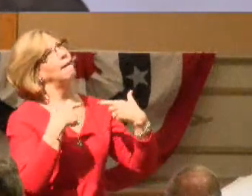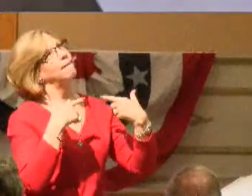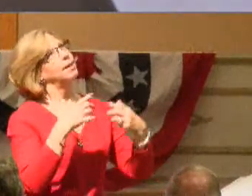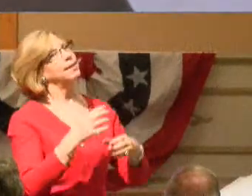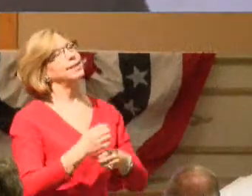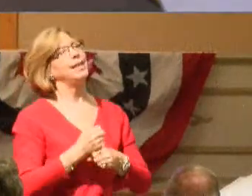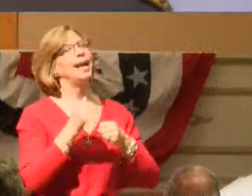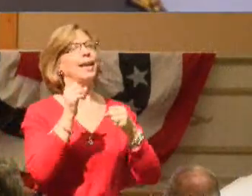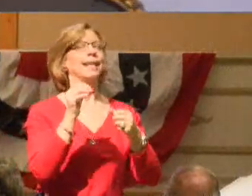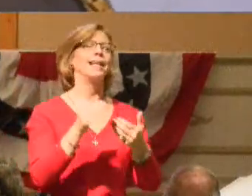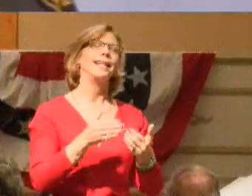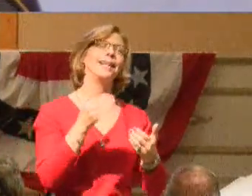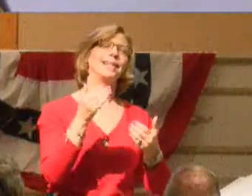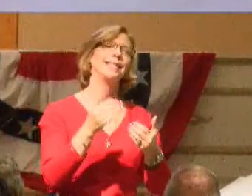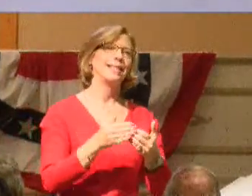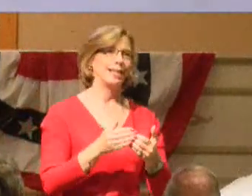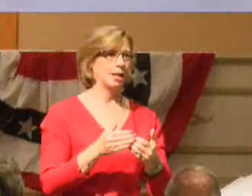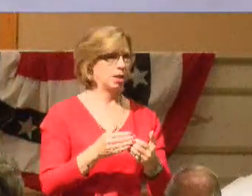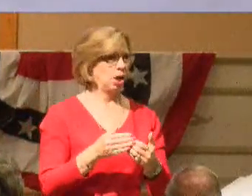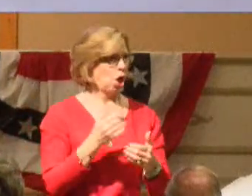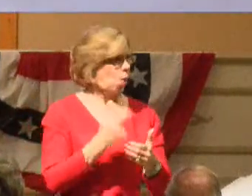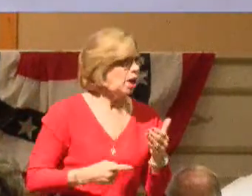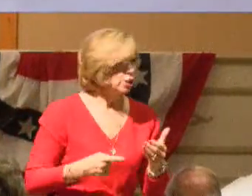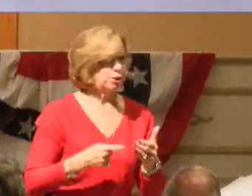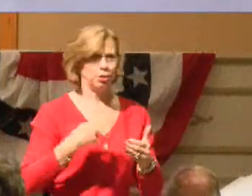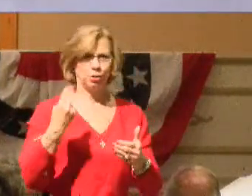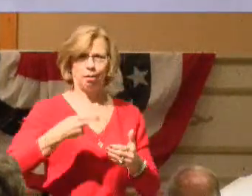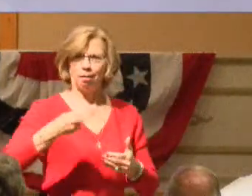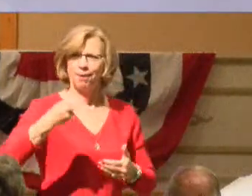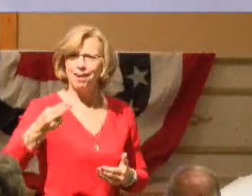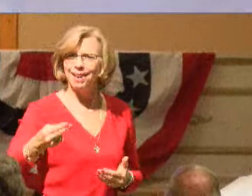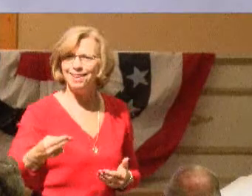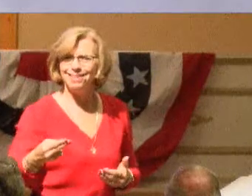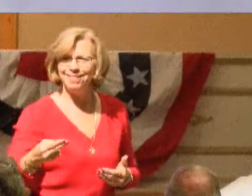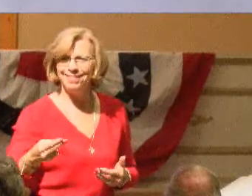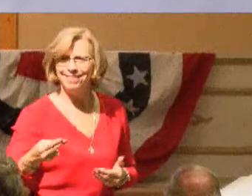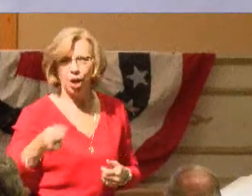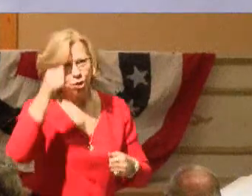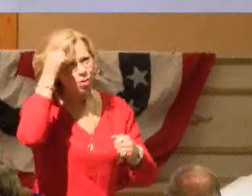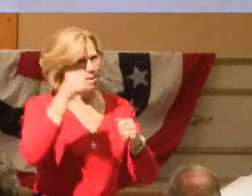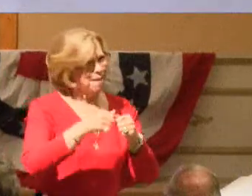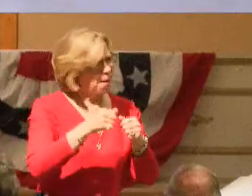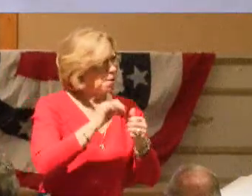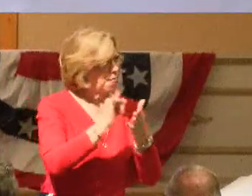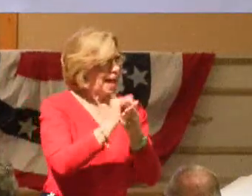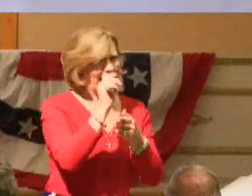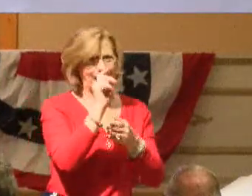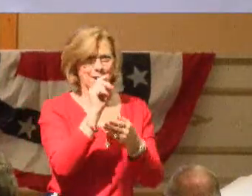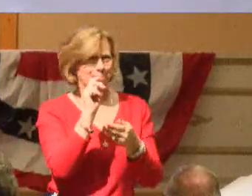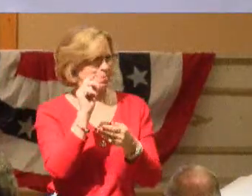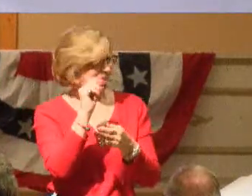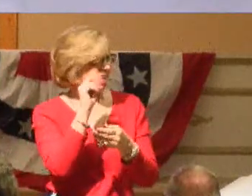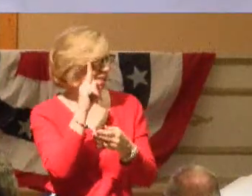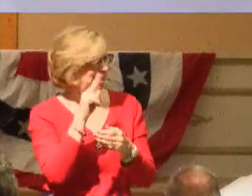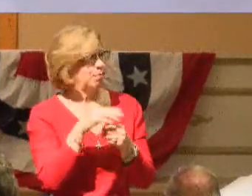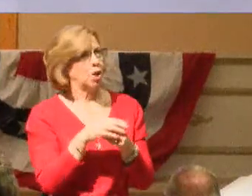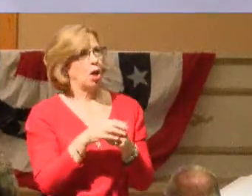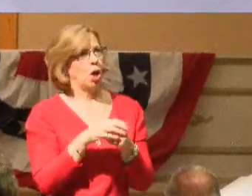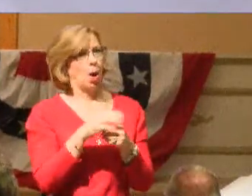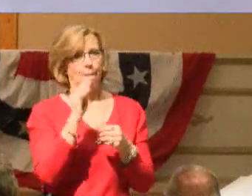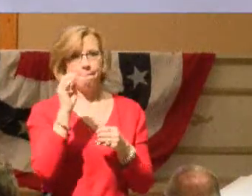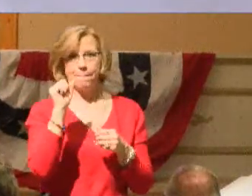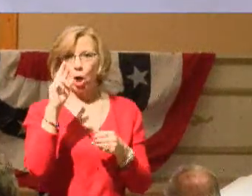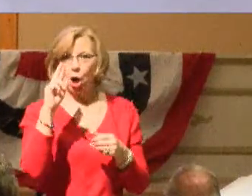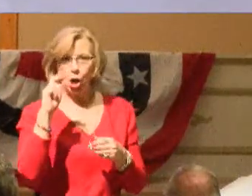it easy. What's your hurry? You remember? Barney woke